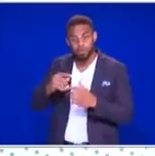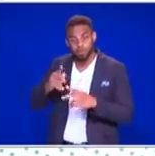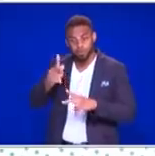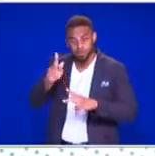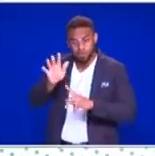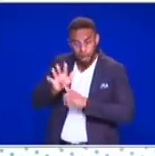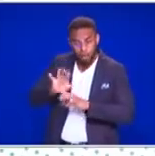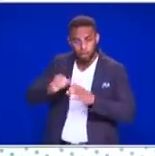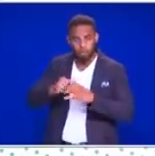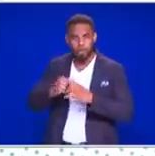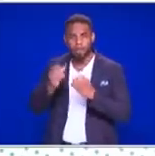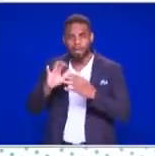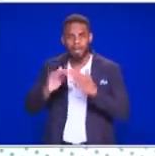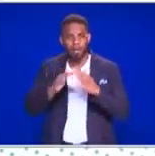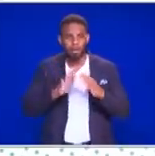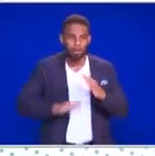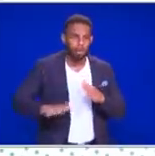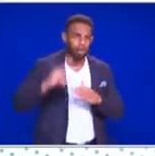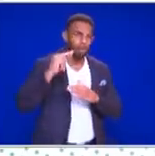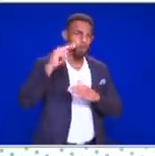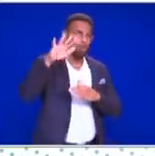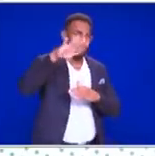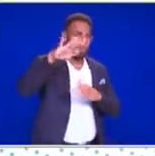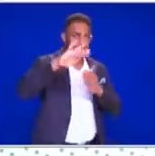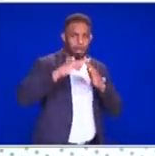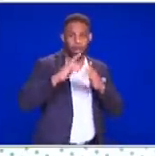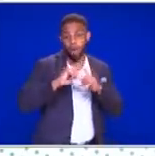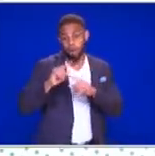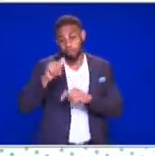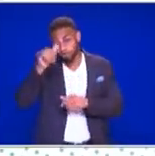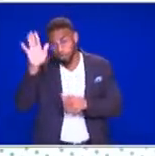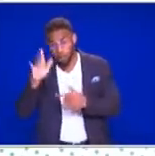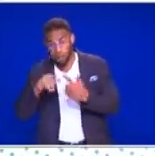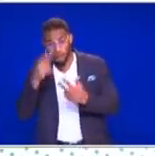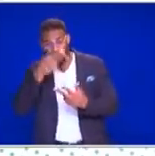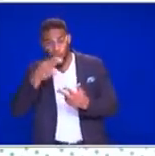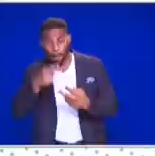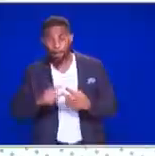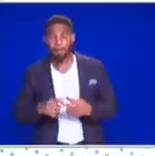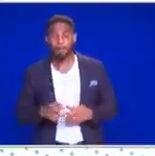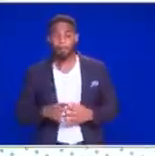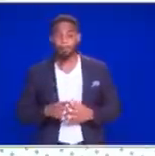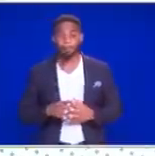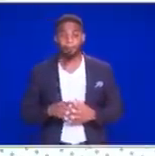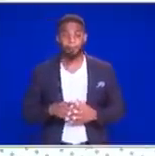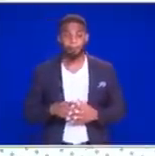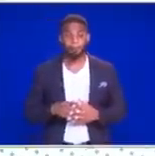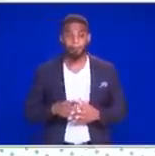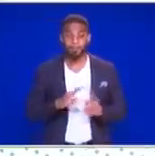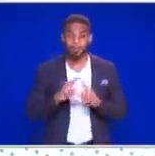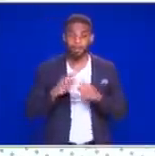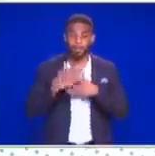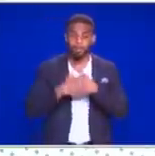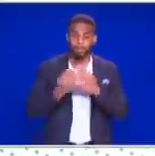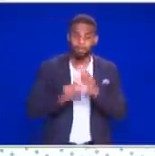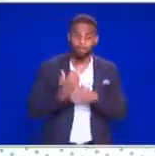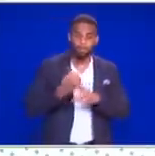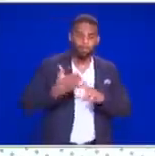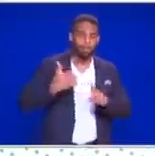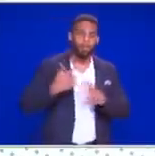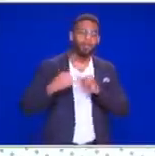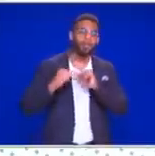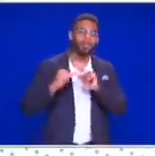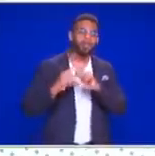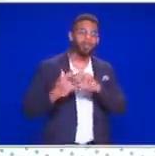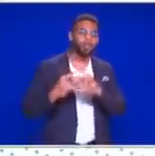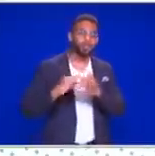many counties throughout the northern part of the country, as well as Alaska and Hawaii. As the country has grown, we've